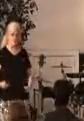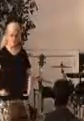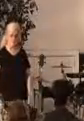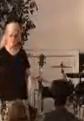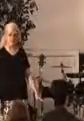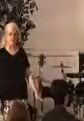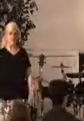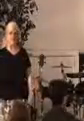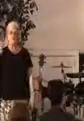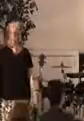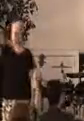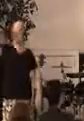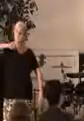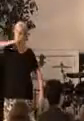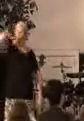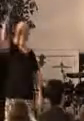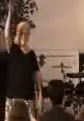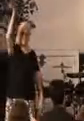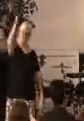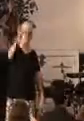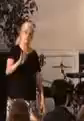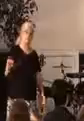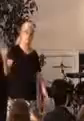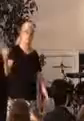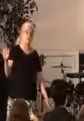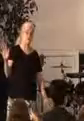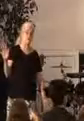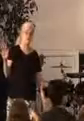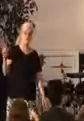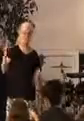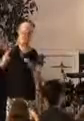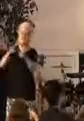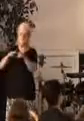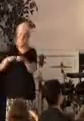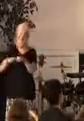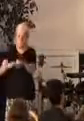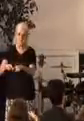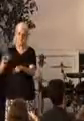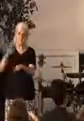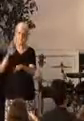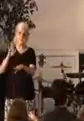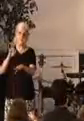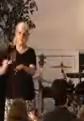created by human hands. You're not a God